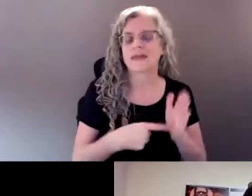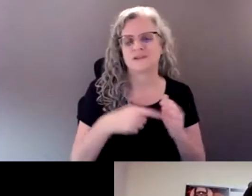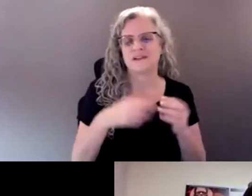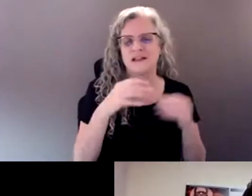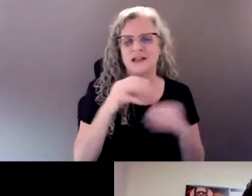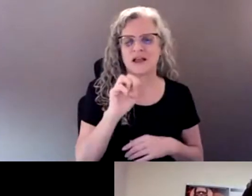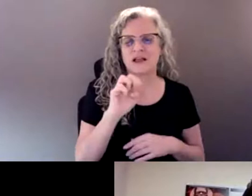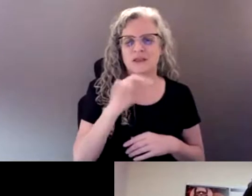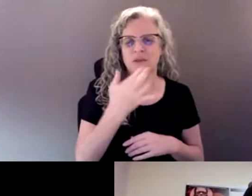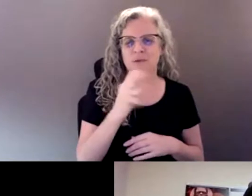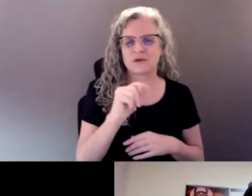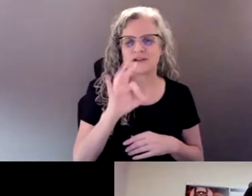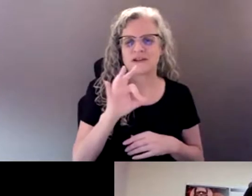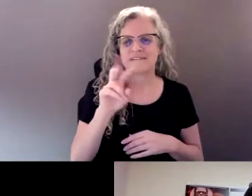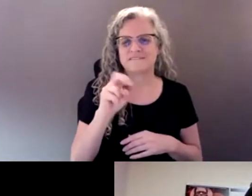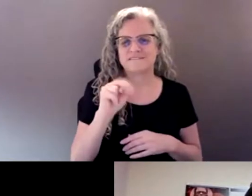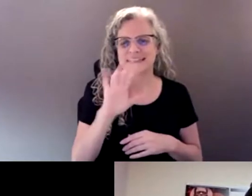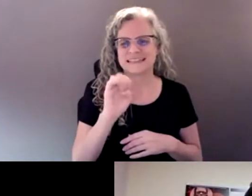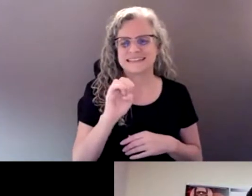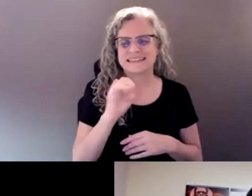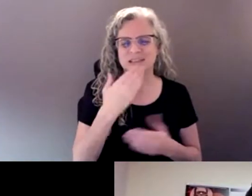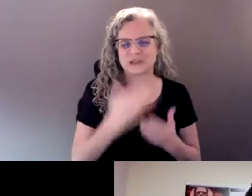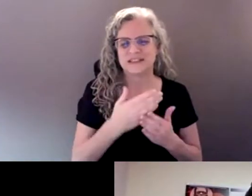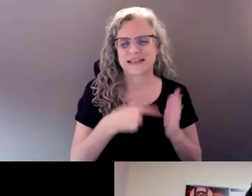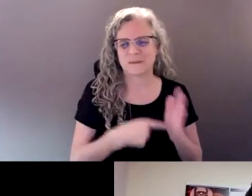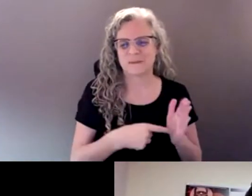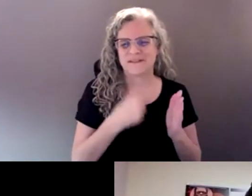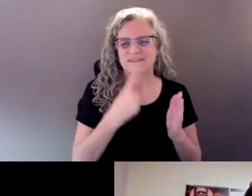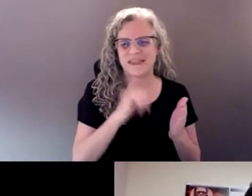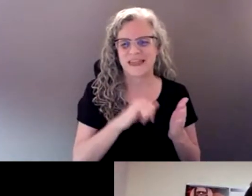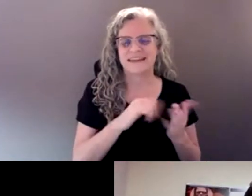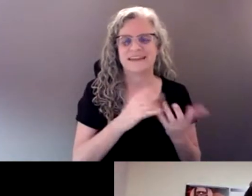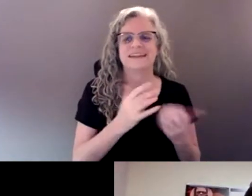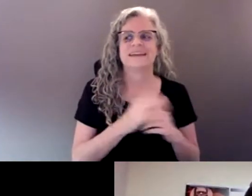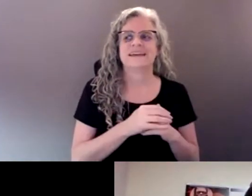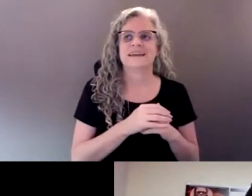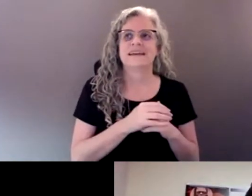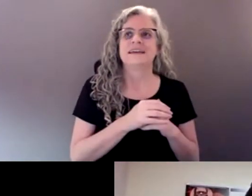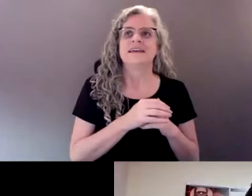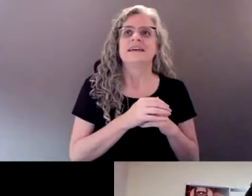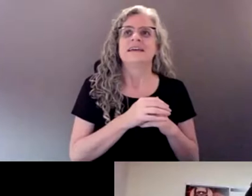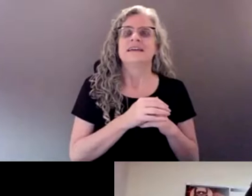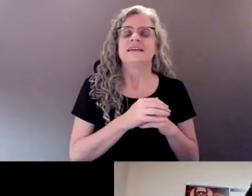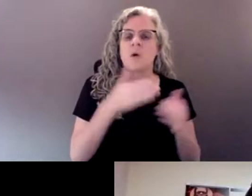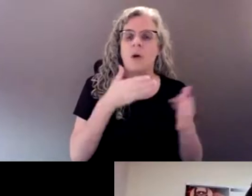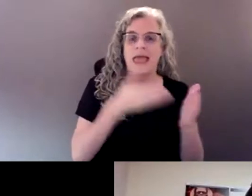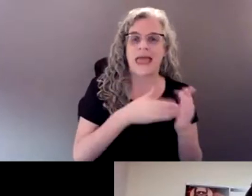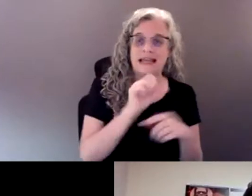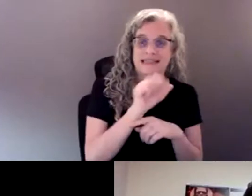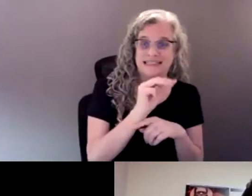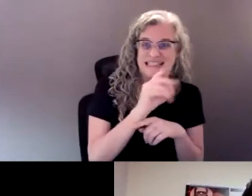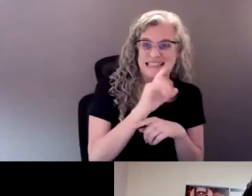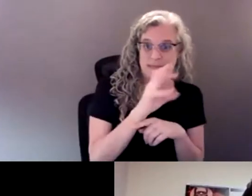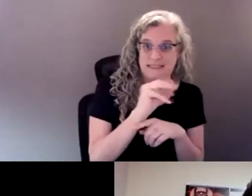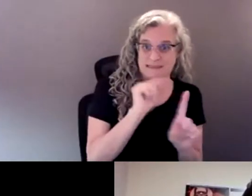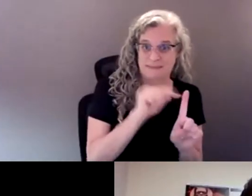in that overcoming Judaism is a key part of how it thinks about the world. Anti-Semitism, on the other hand, is what happens when